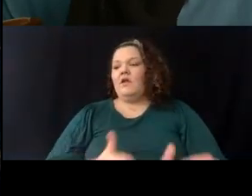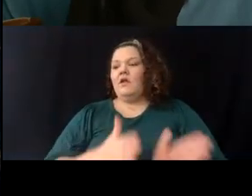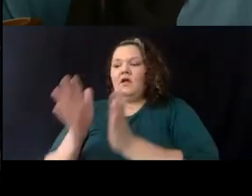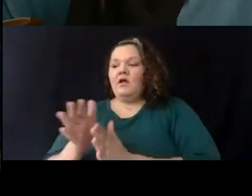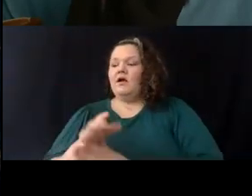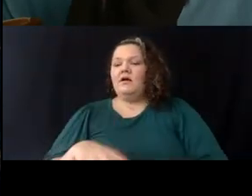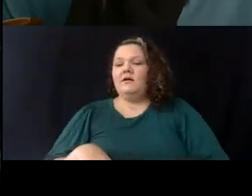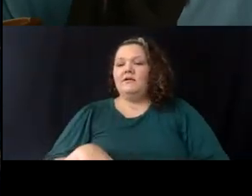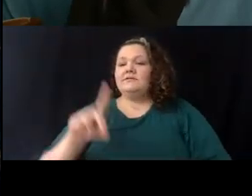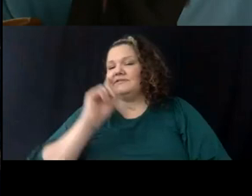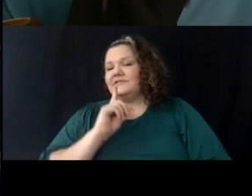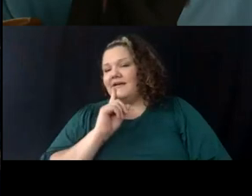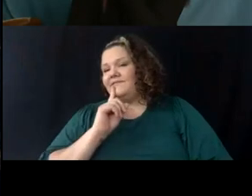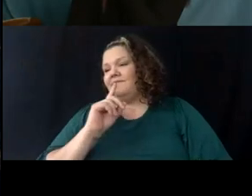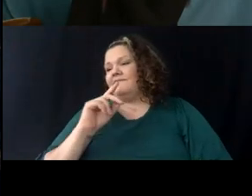hashtag deaf interpreter.